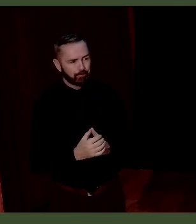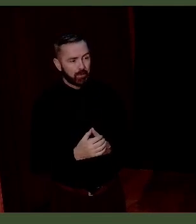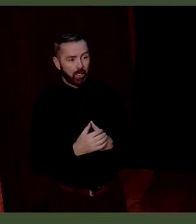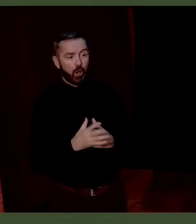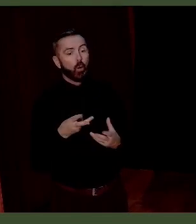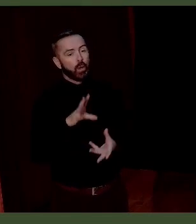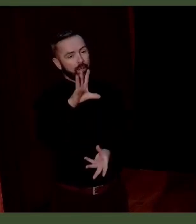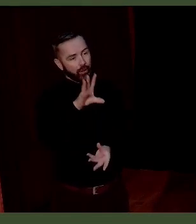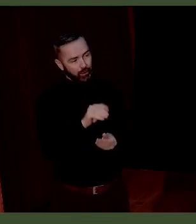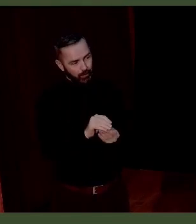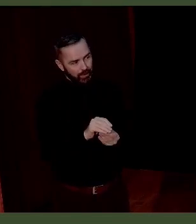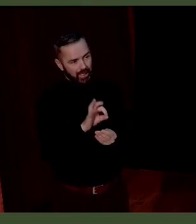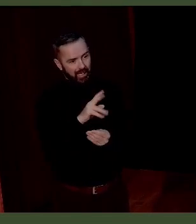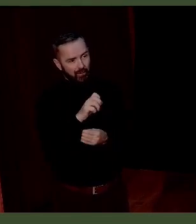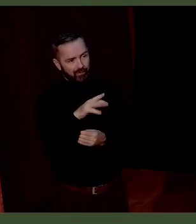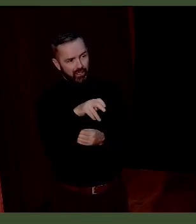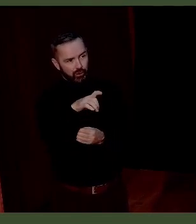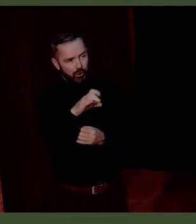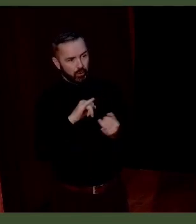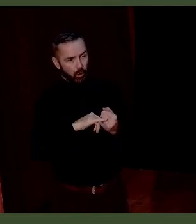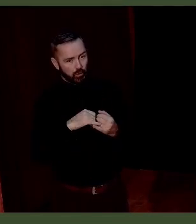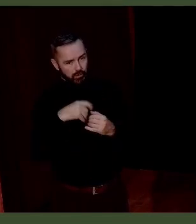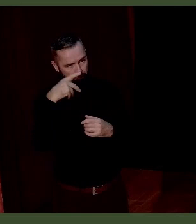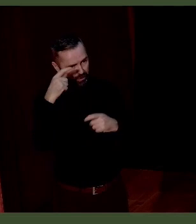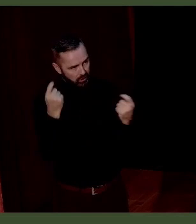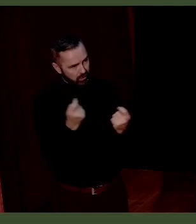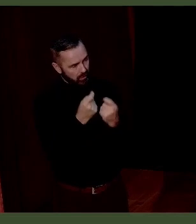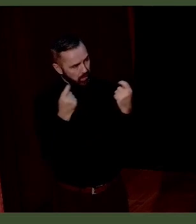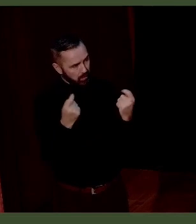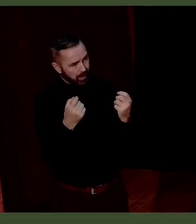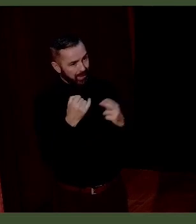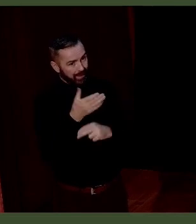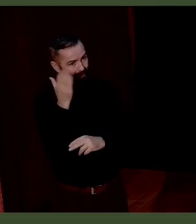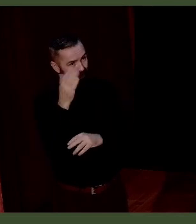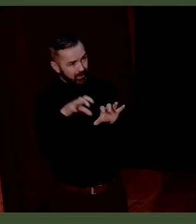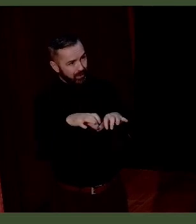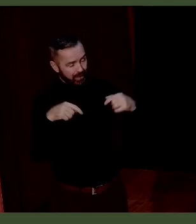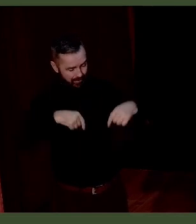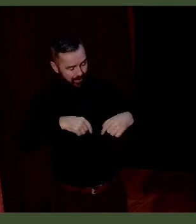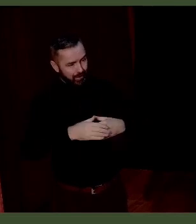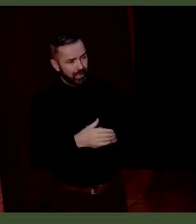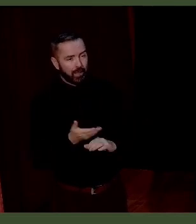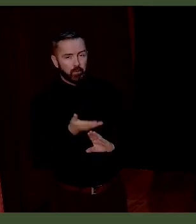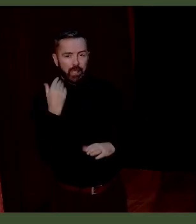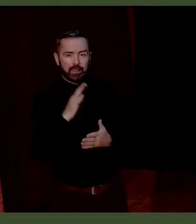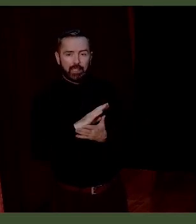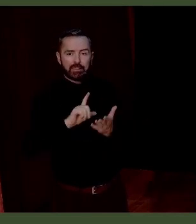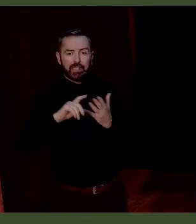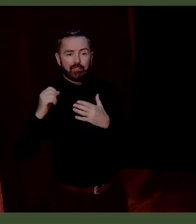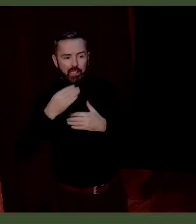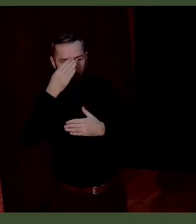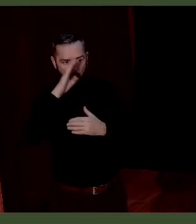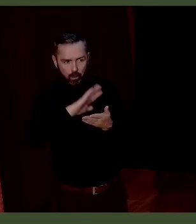Now I'm going to conclude. Gareth Fitzgerald, who is commemorated in this lecture theatre, suggested this in the early 1970s, that